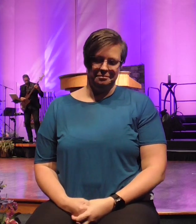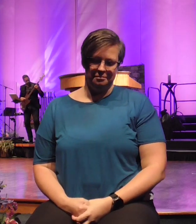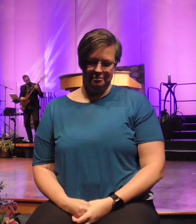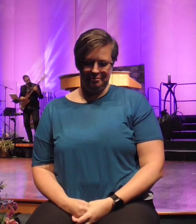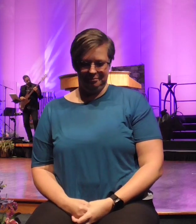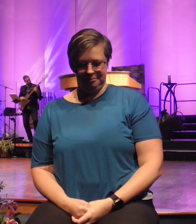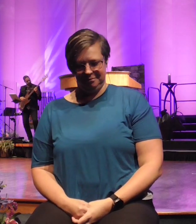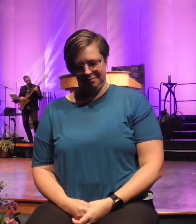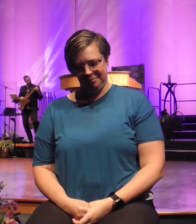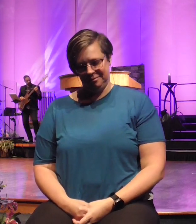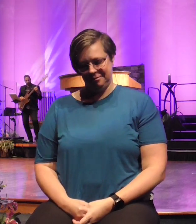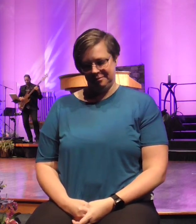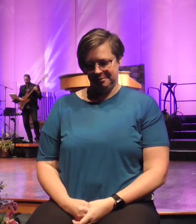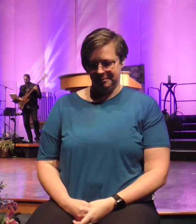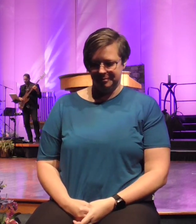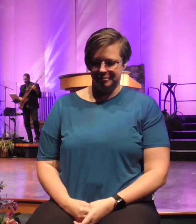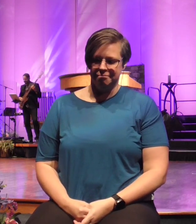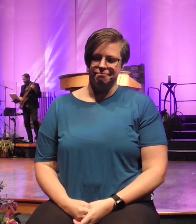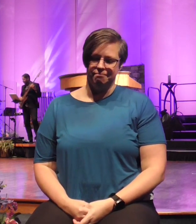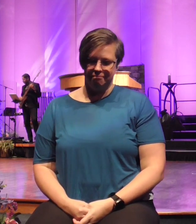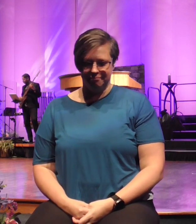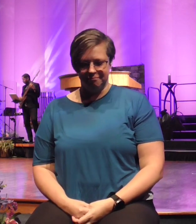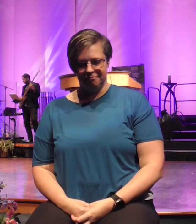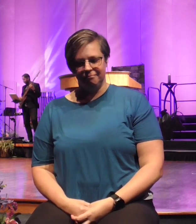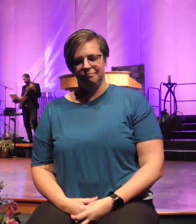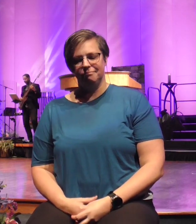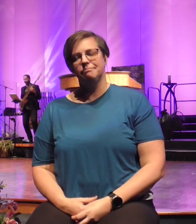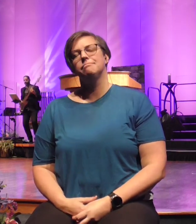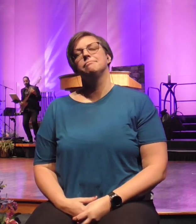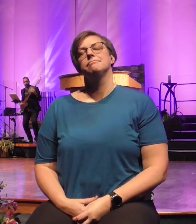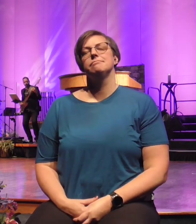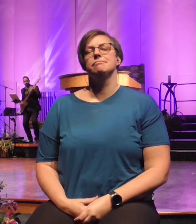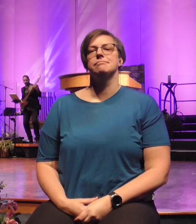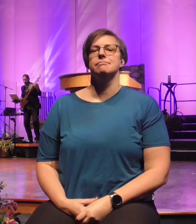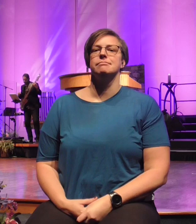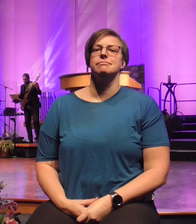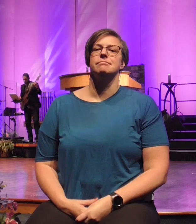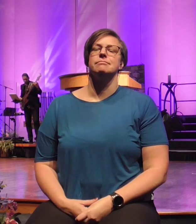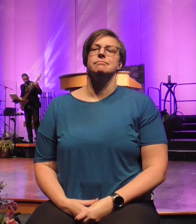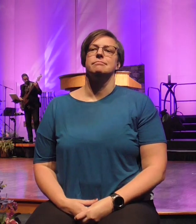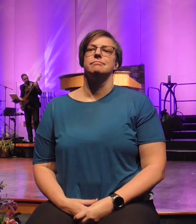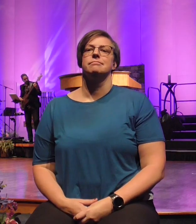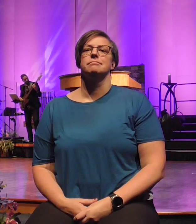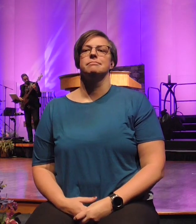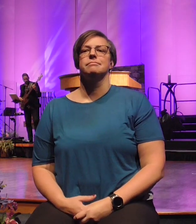Vishachanti Batocham Vasuli Migdash